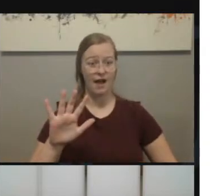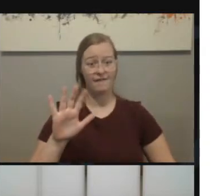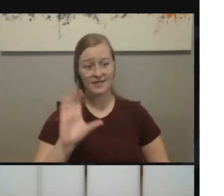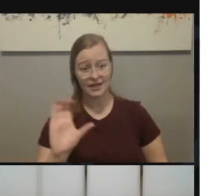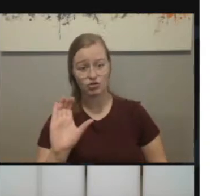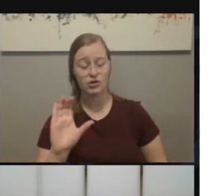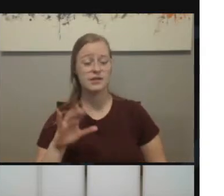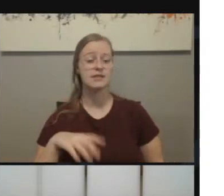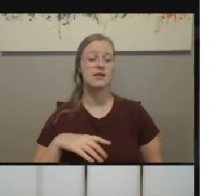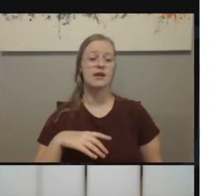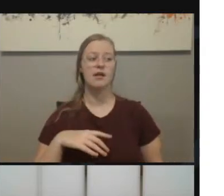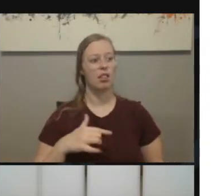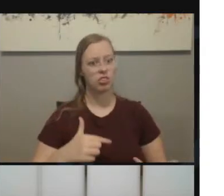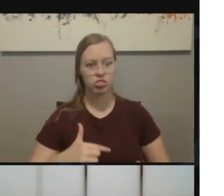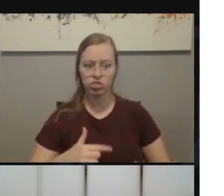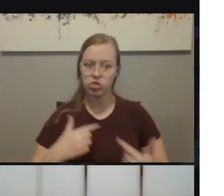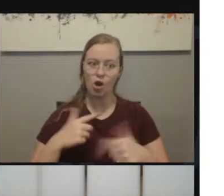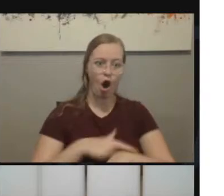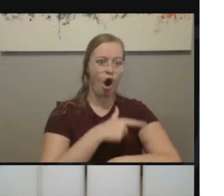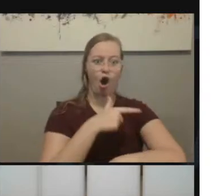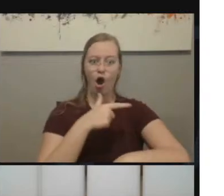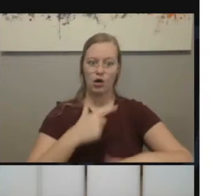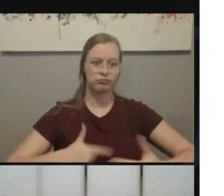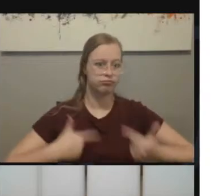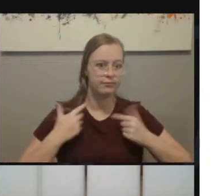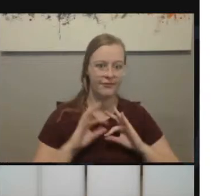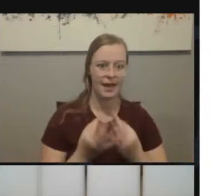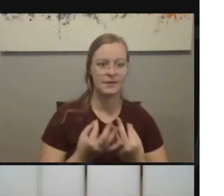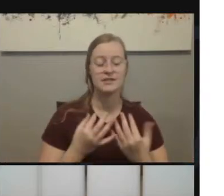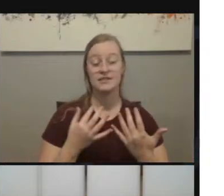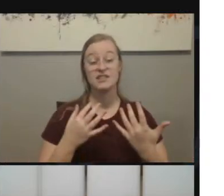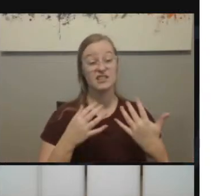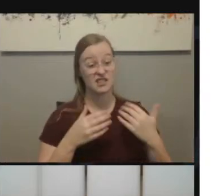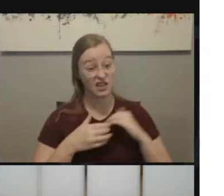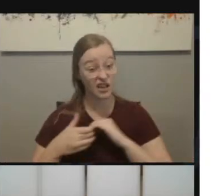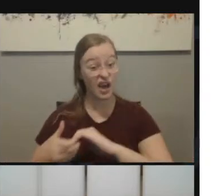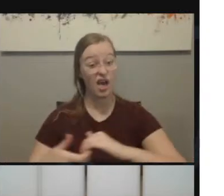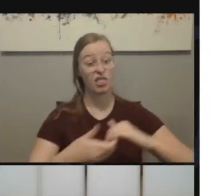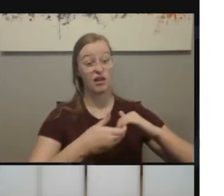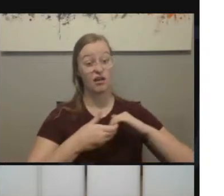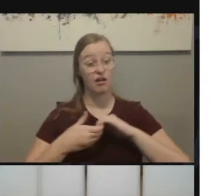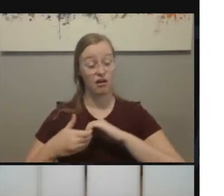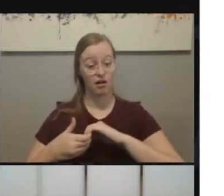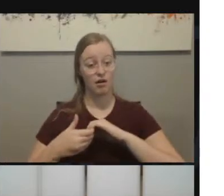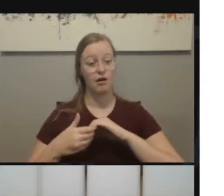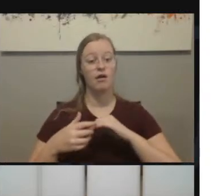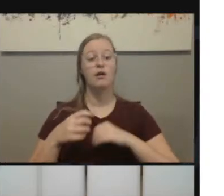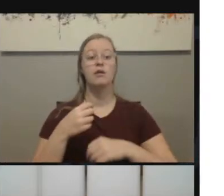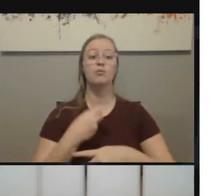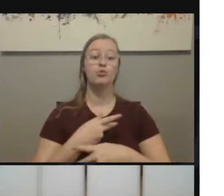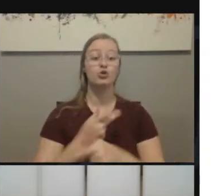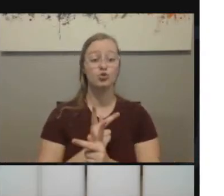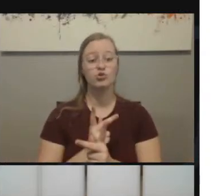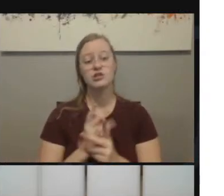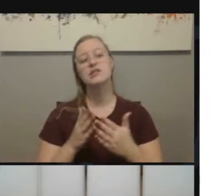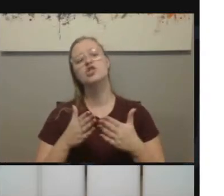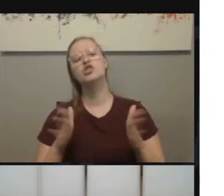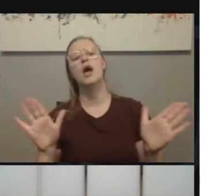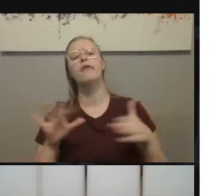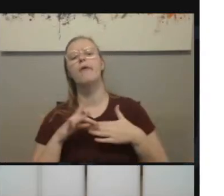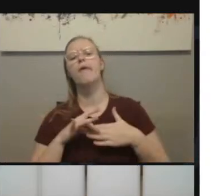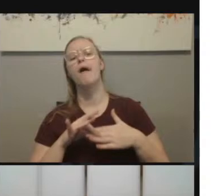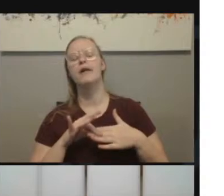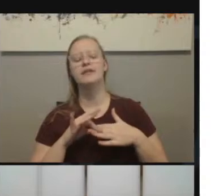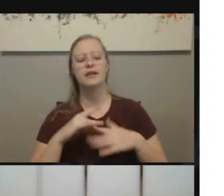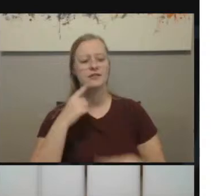long-lived families that together would produce the general context